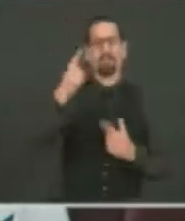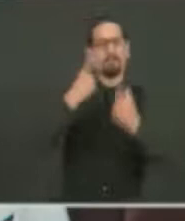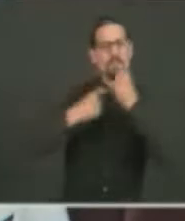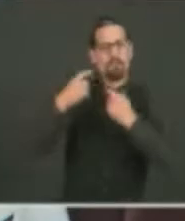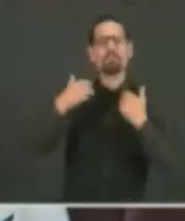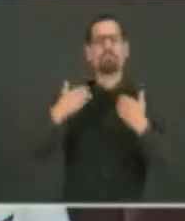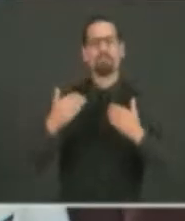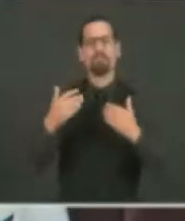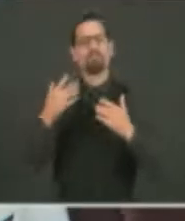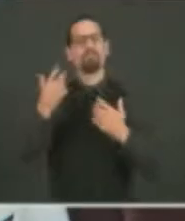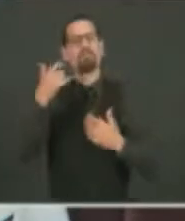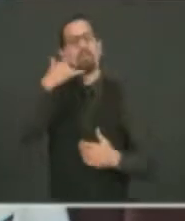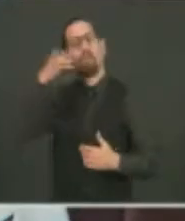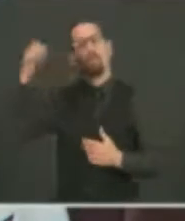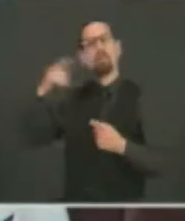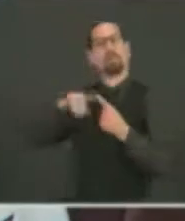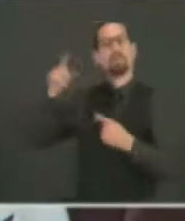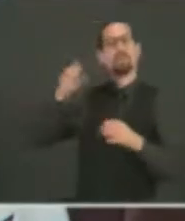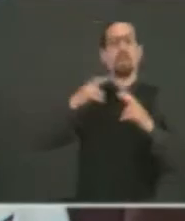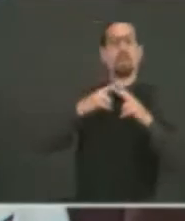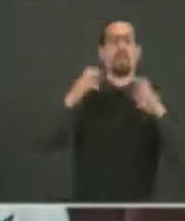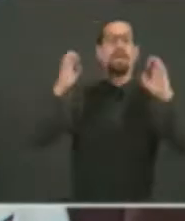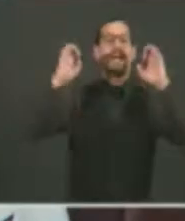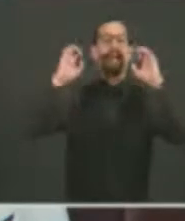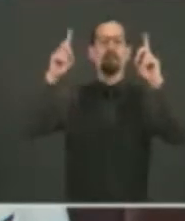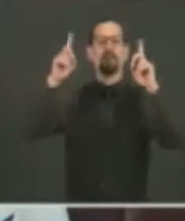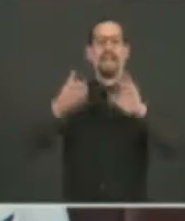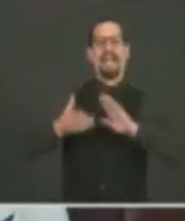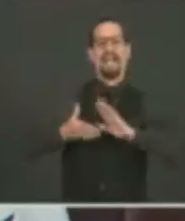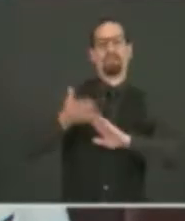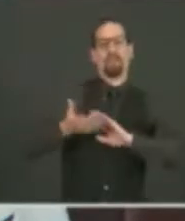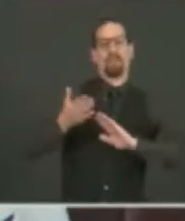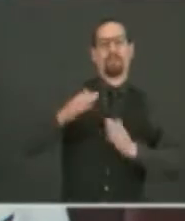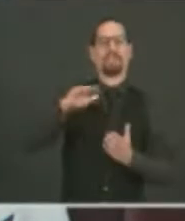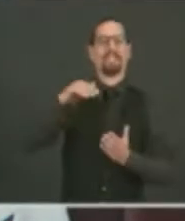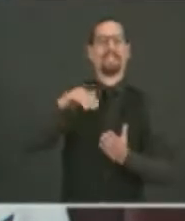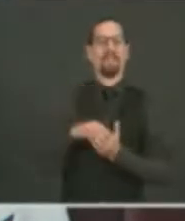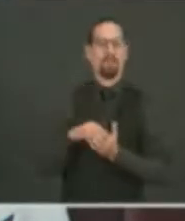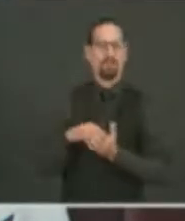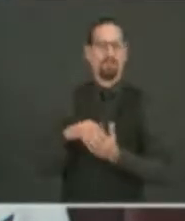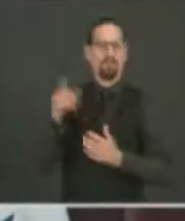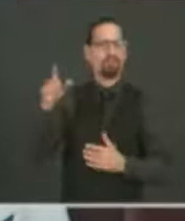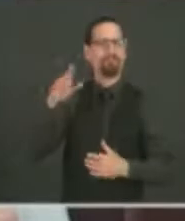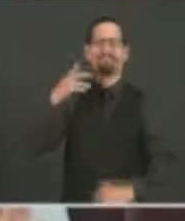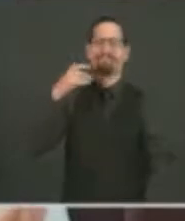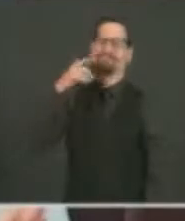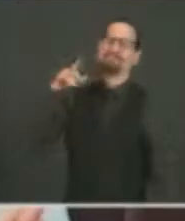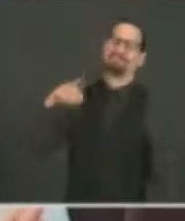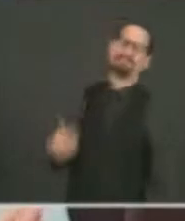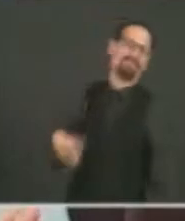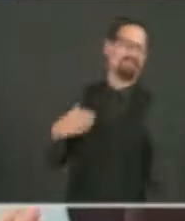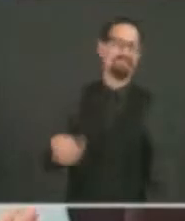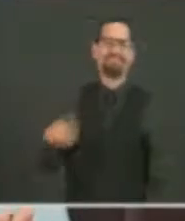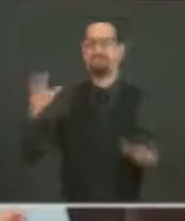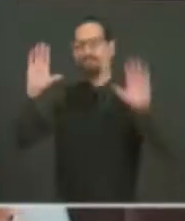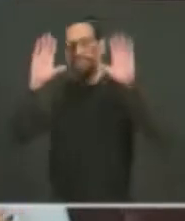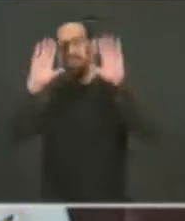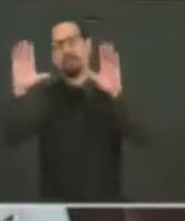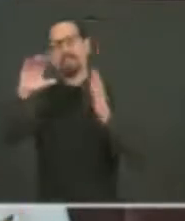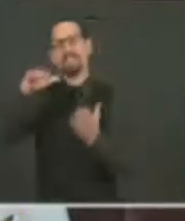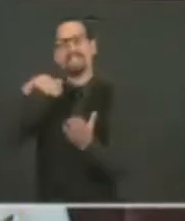morning at our Education Operations Center. It's fantastic. It's the only one in America like